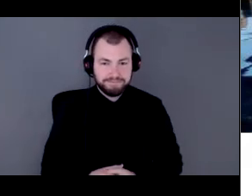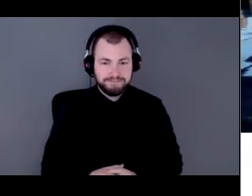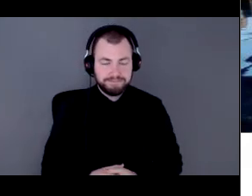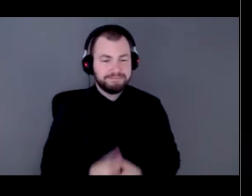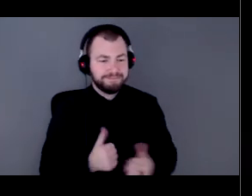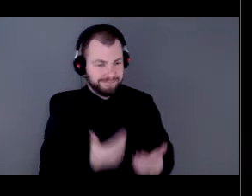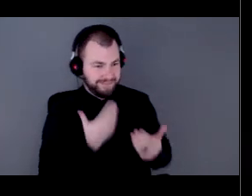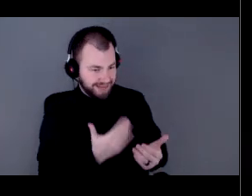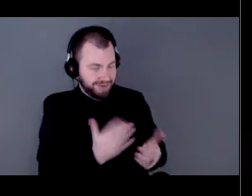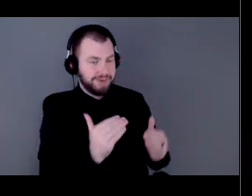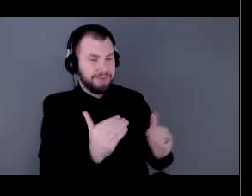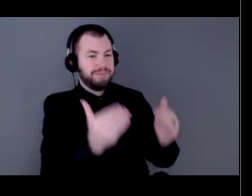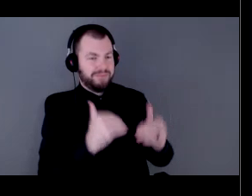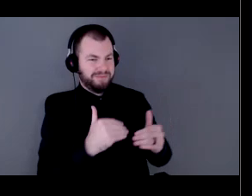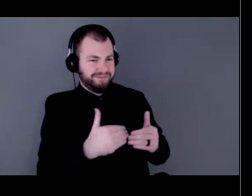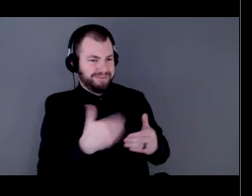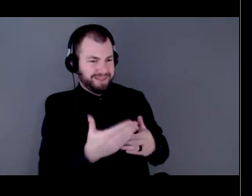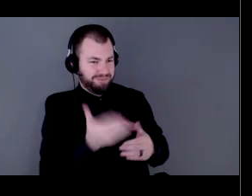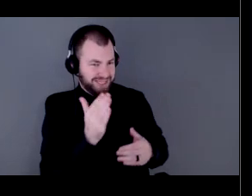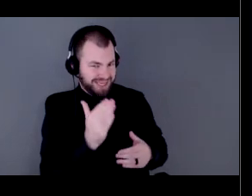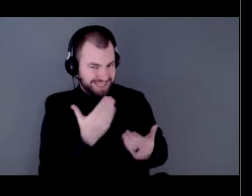next presentation, but thank you so much.